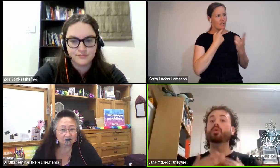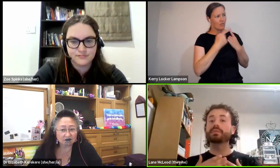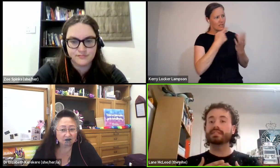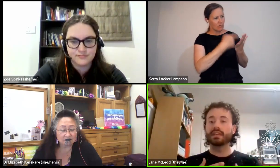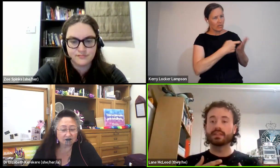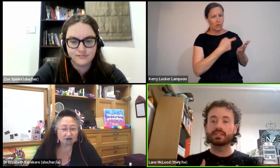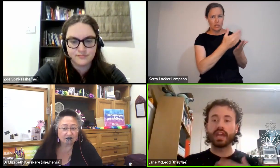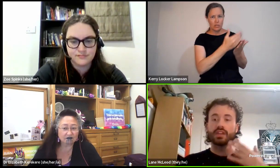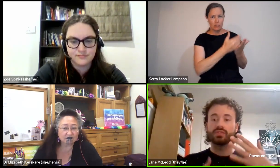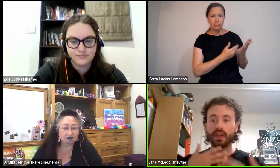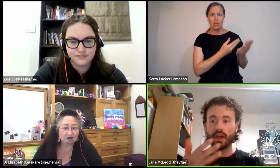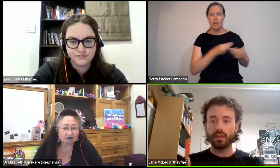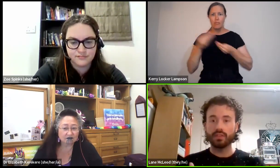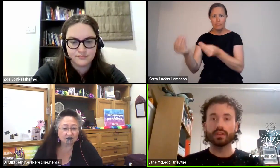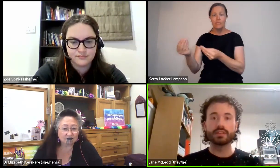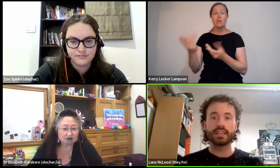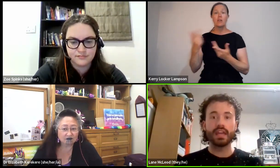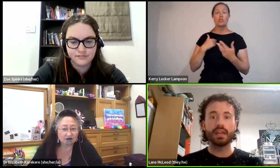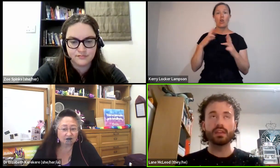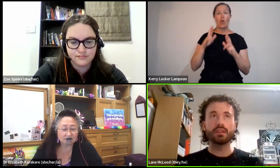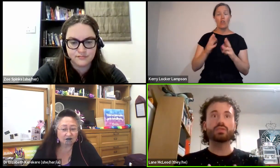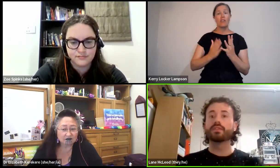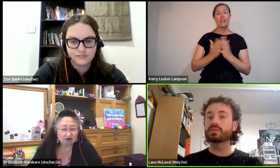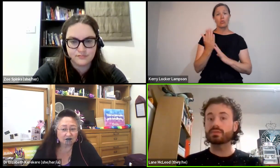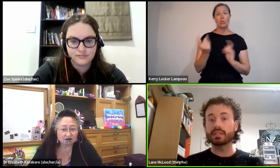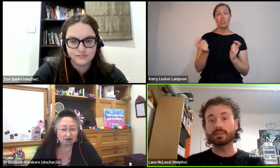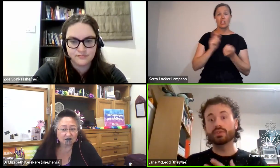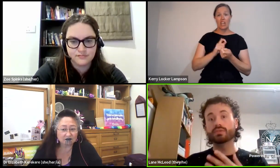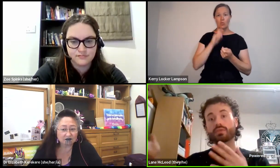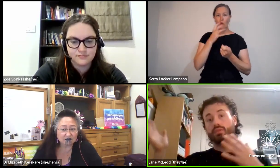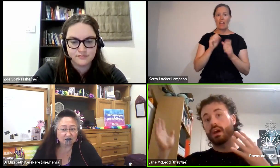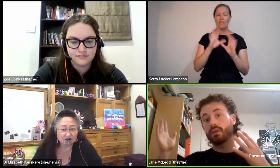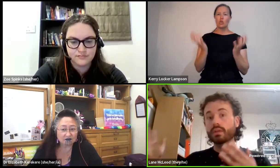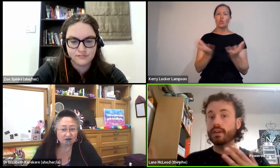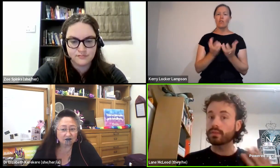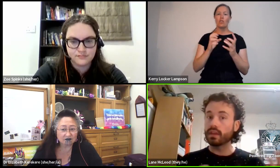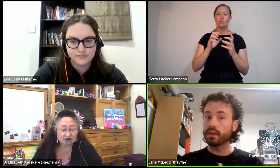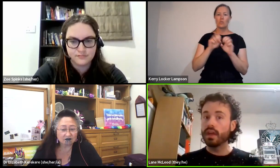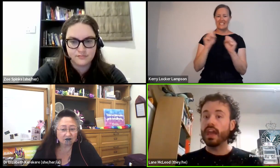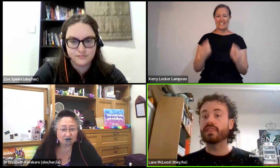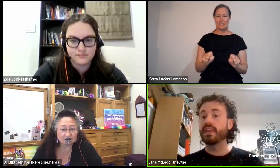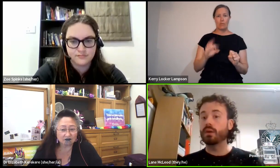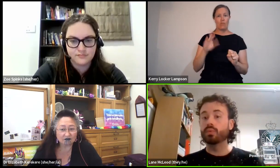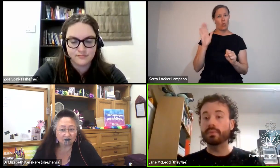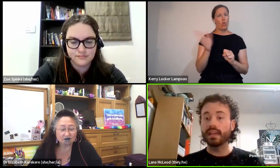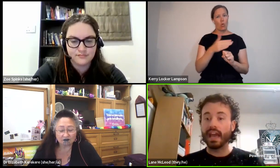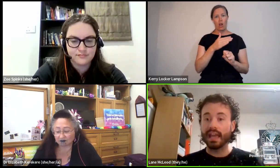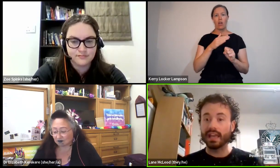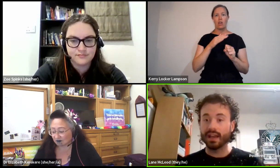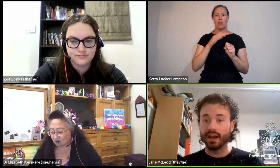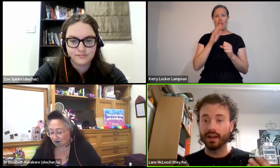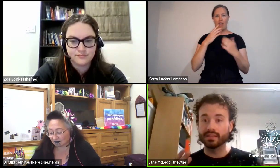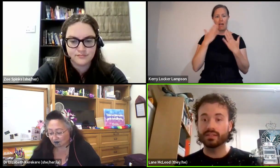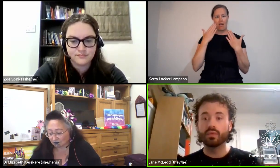So I hope to see in this change that there is a universal system used throughout all of healthcare, and that will be